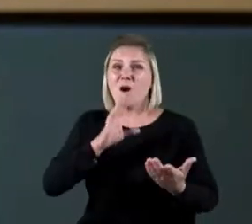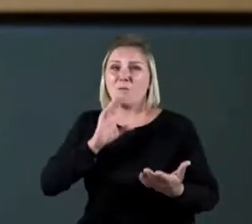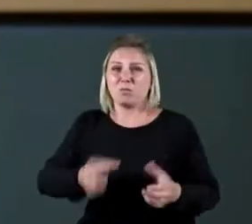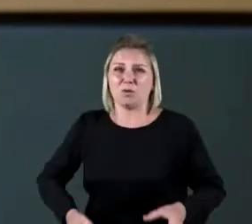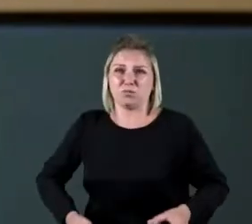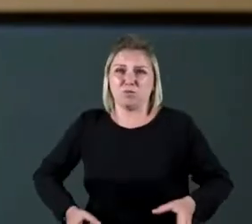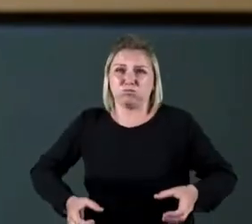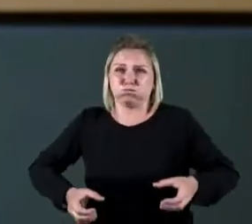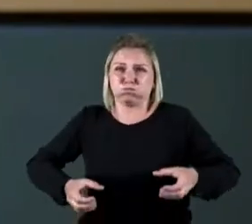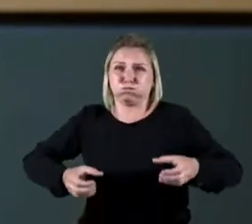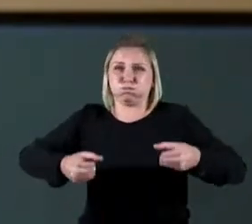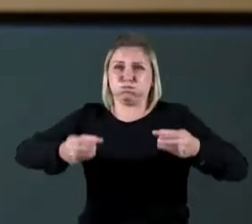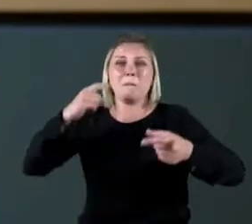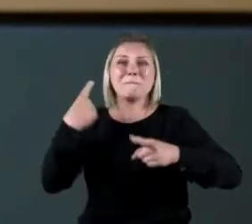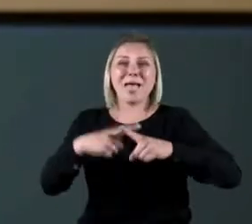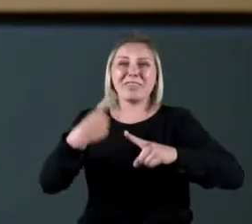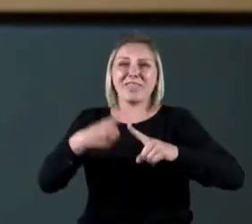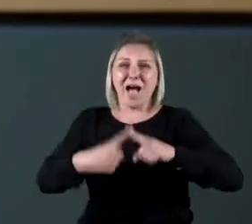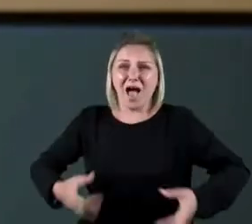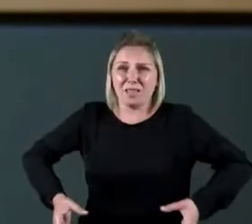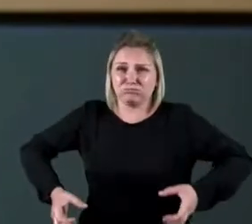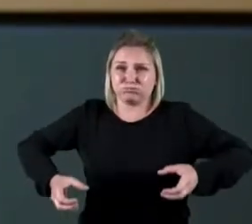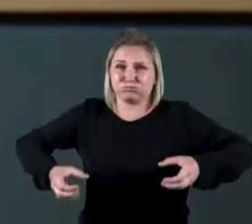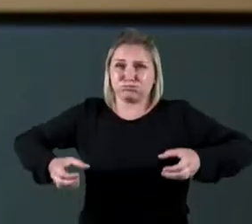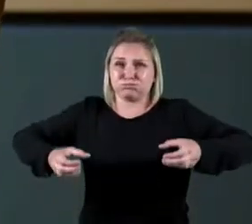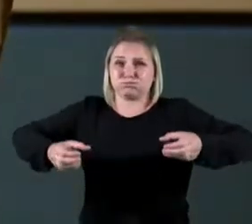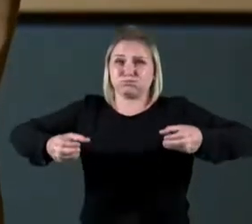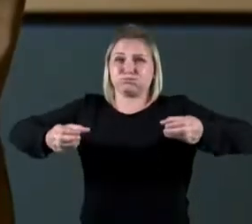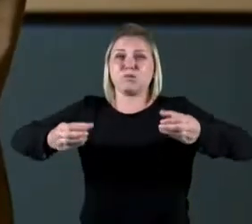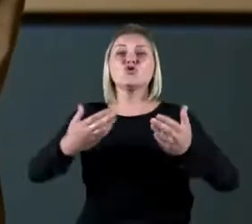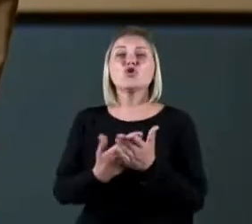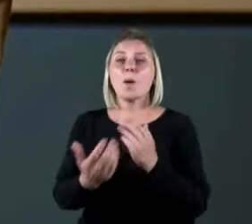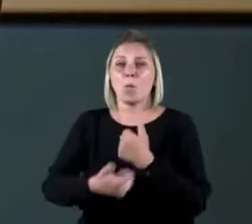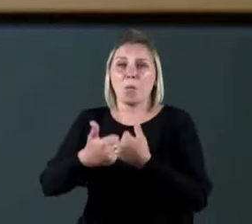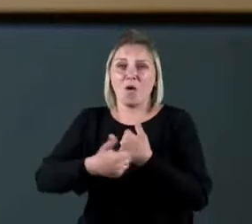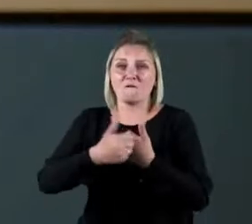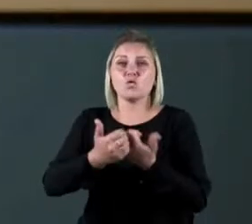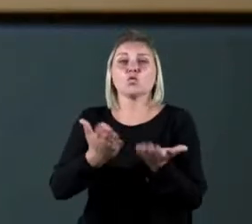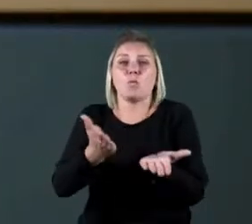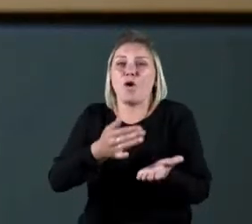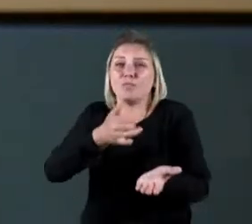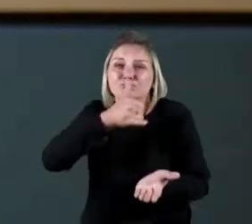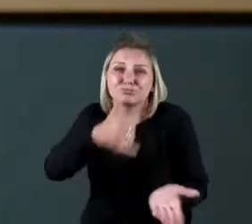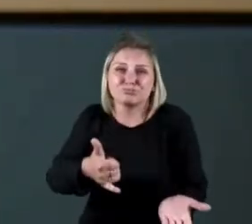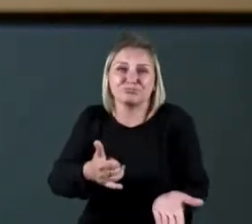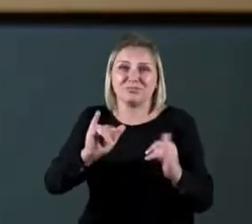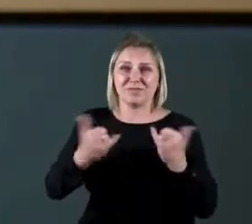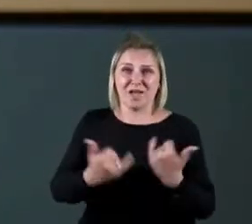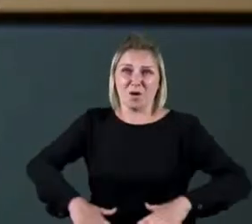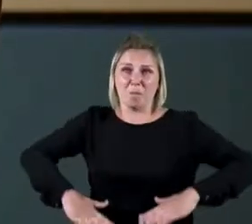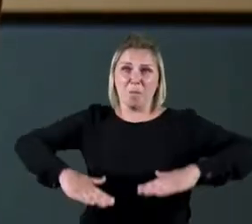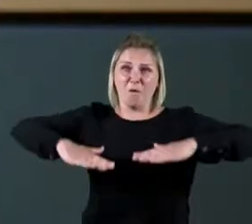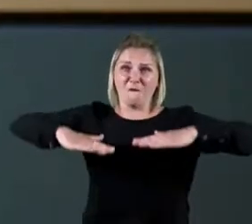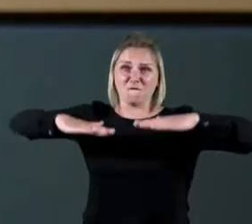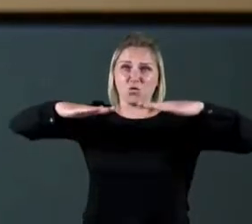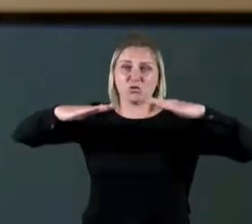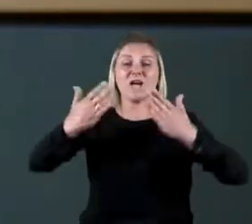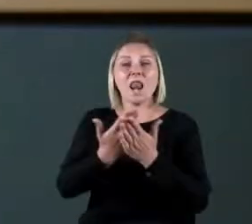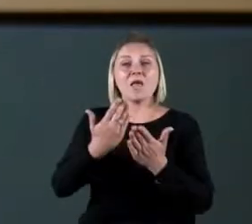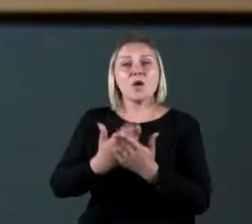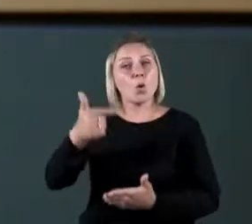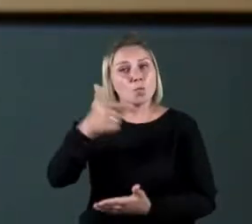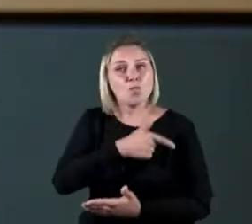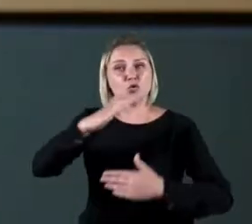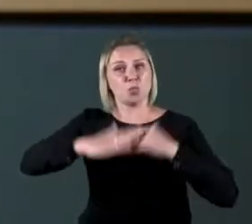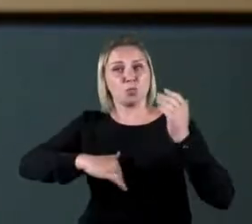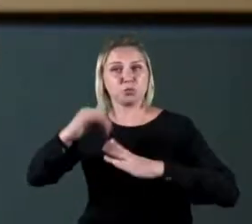infrastructure can't deal with the flooding that's taken place. Now, we can understand that we need to avoid flooding taking place, but if in future,